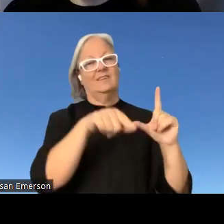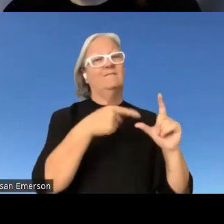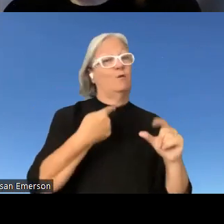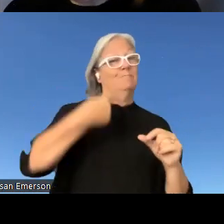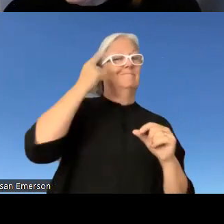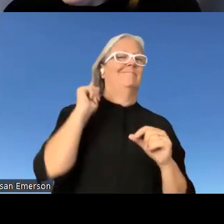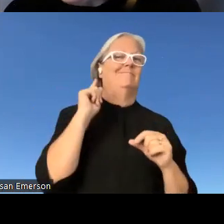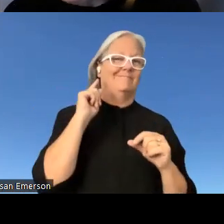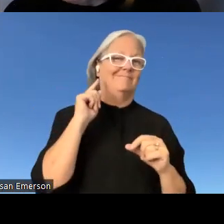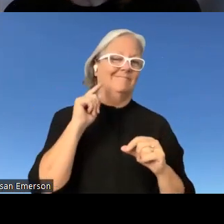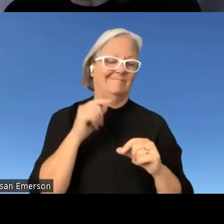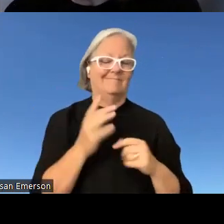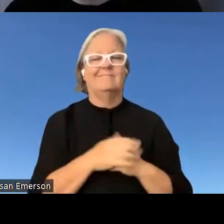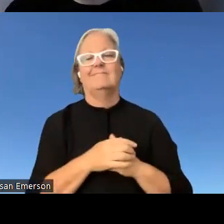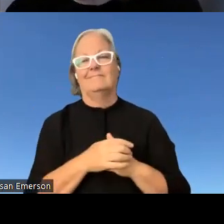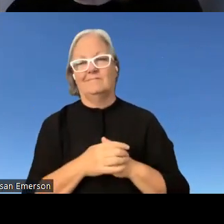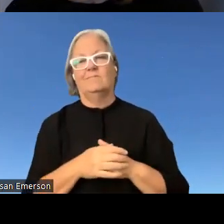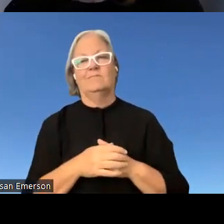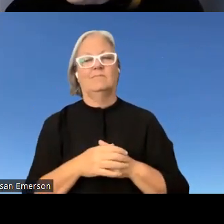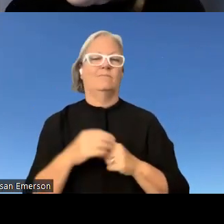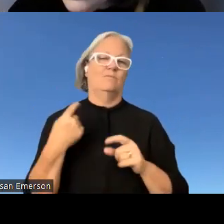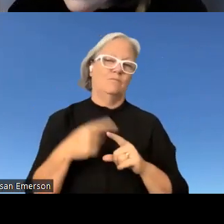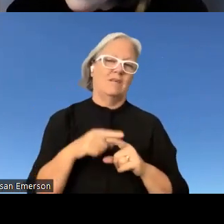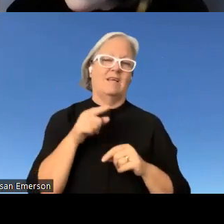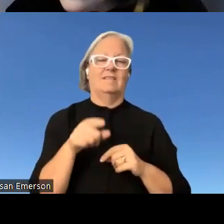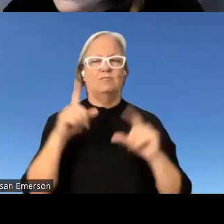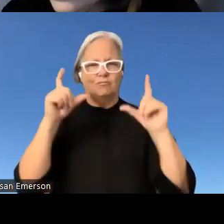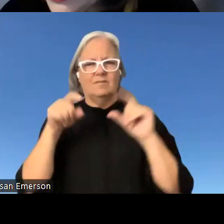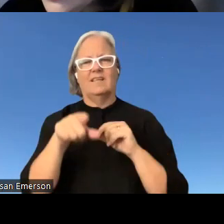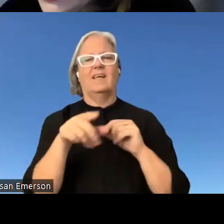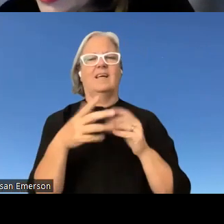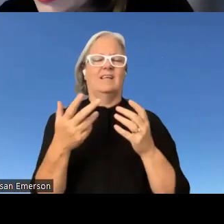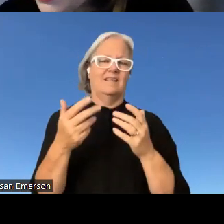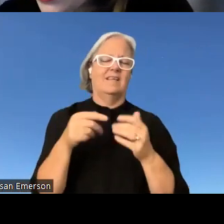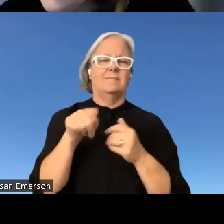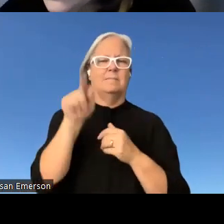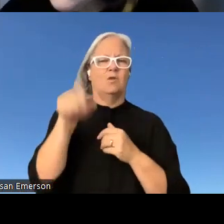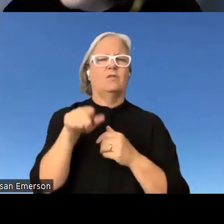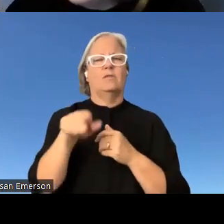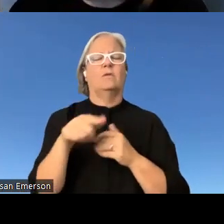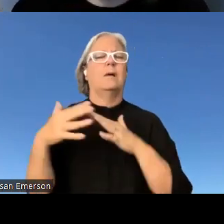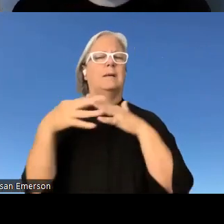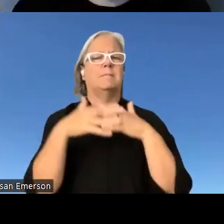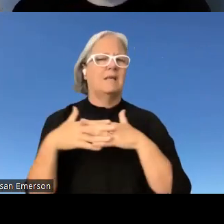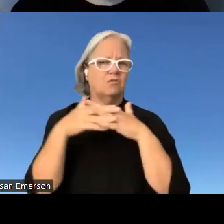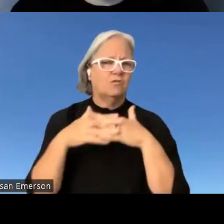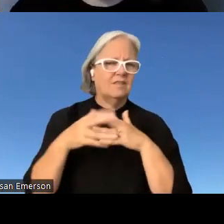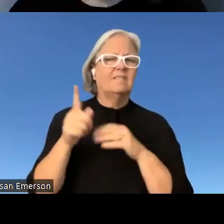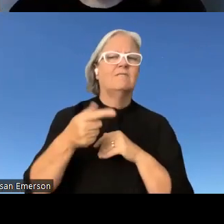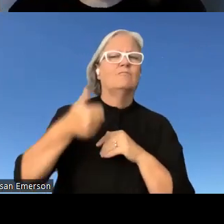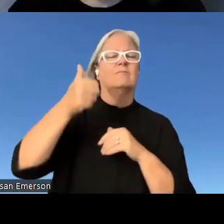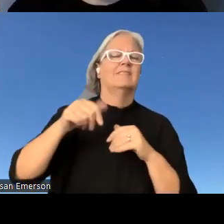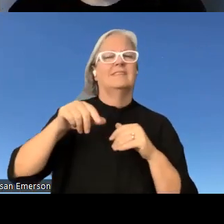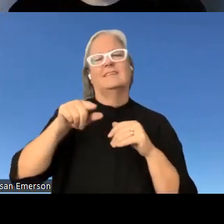And last but not least, a picture from Sarah Minkera, who is the United States Special Advisor on International